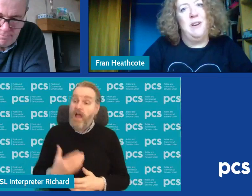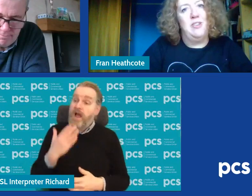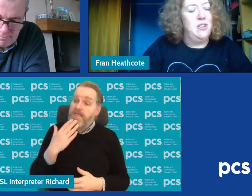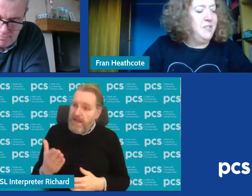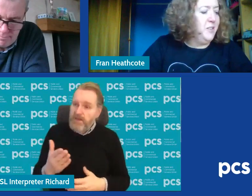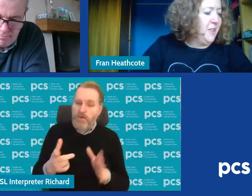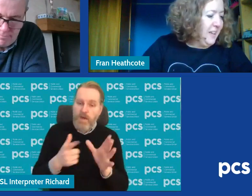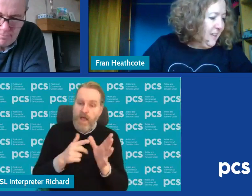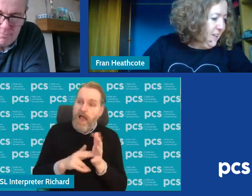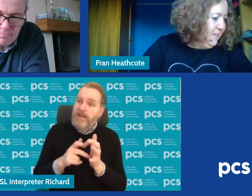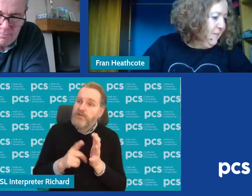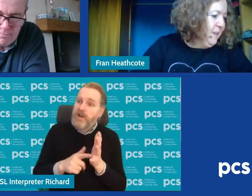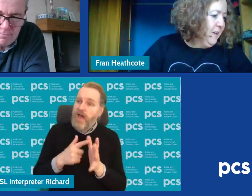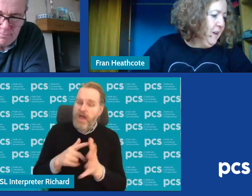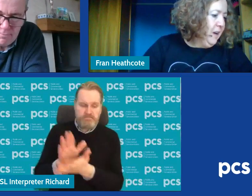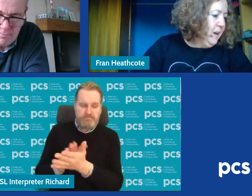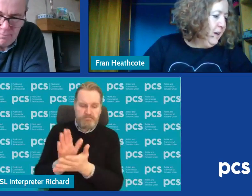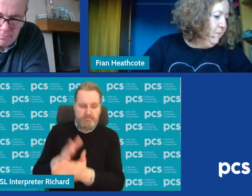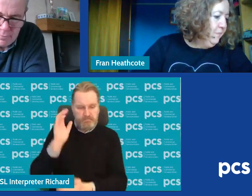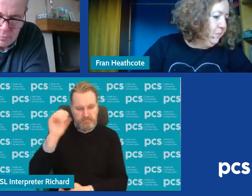that too, Angela, so thank you.